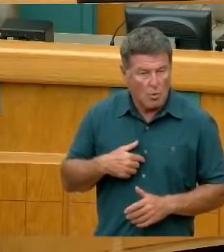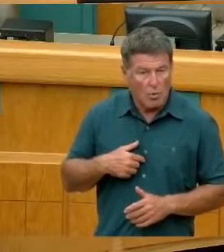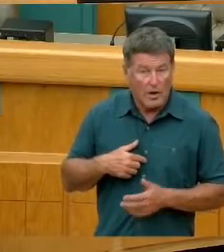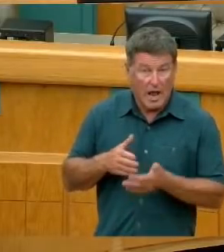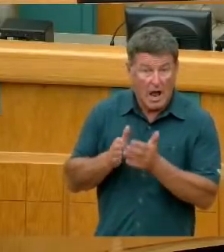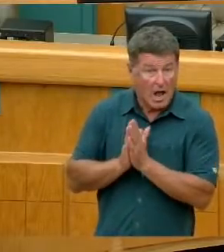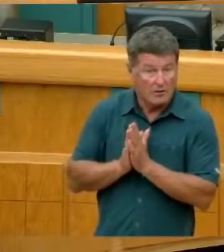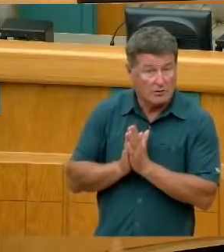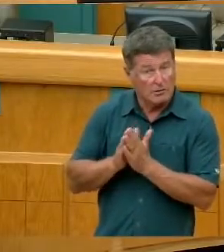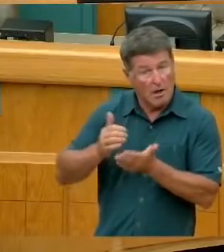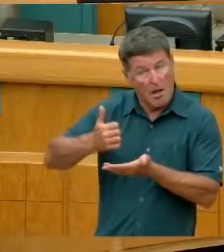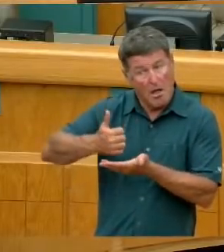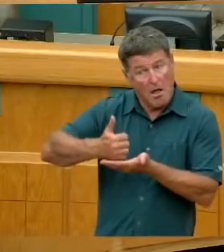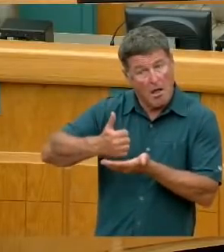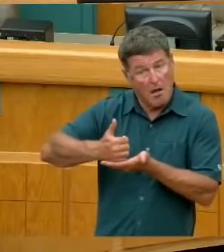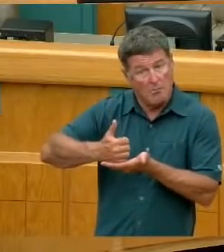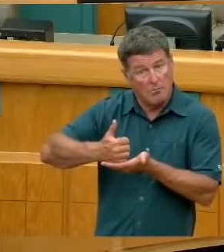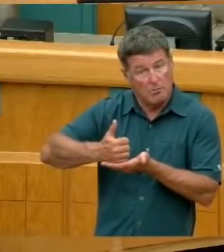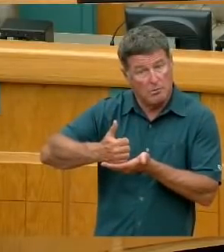because we